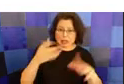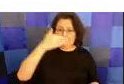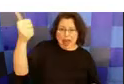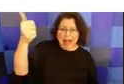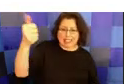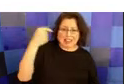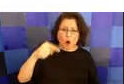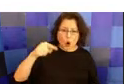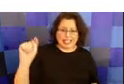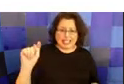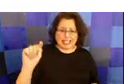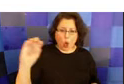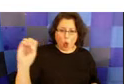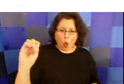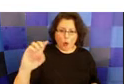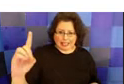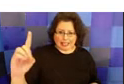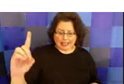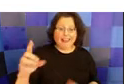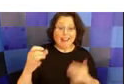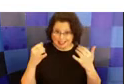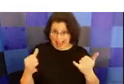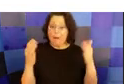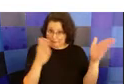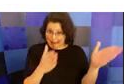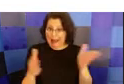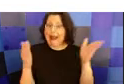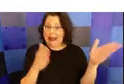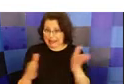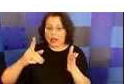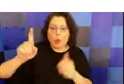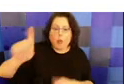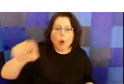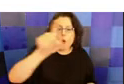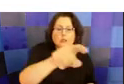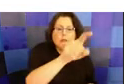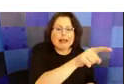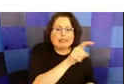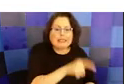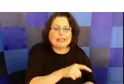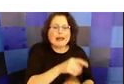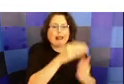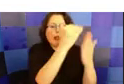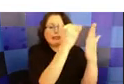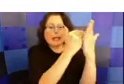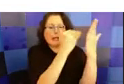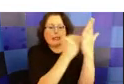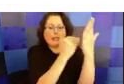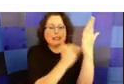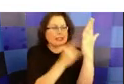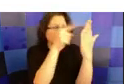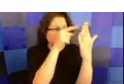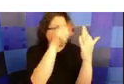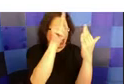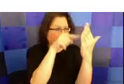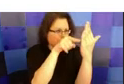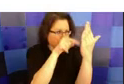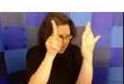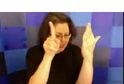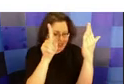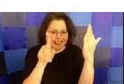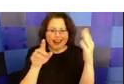And then we've been doing planning at those stations, working our way down the list. And Station Square